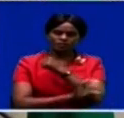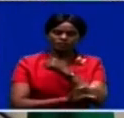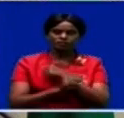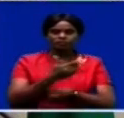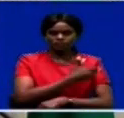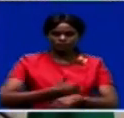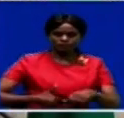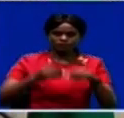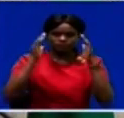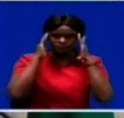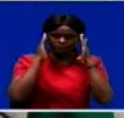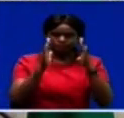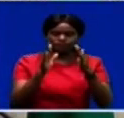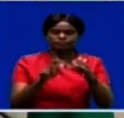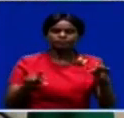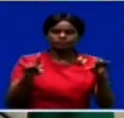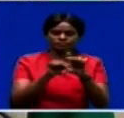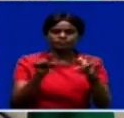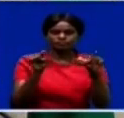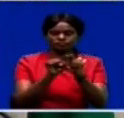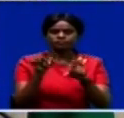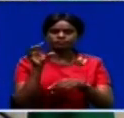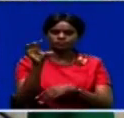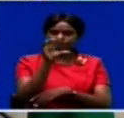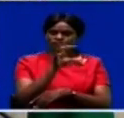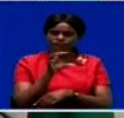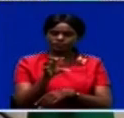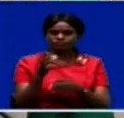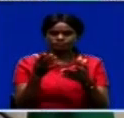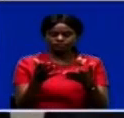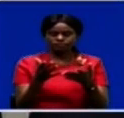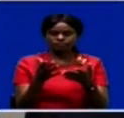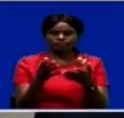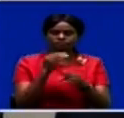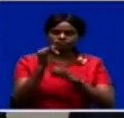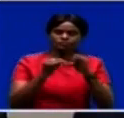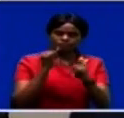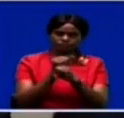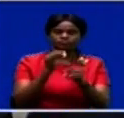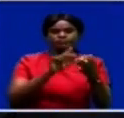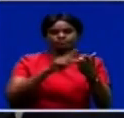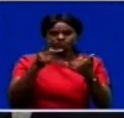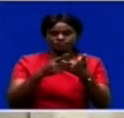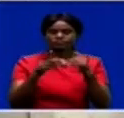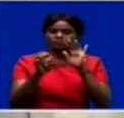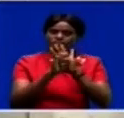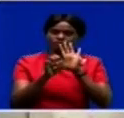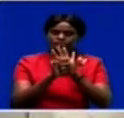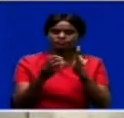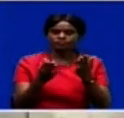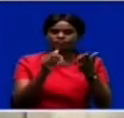to participating in regional, continental and multilateral programs such as